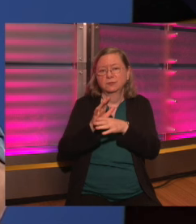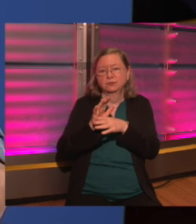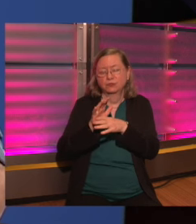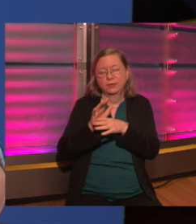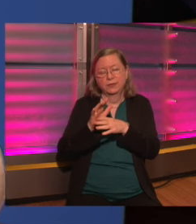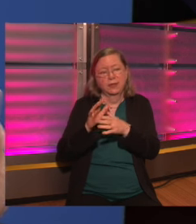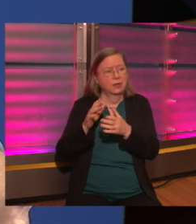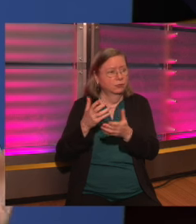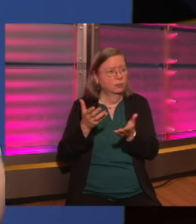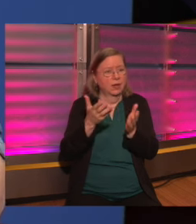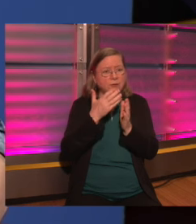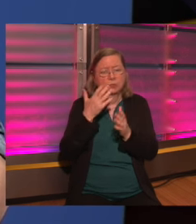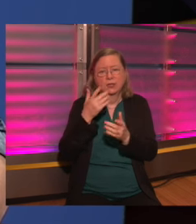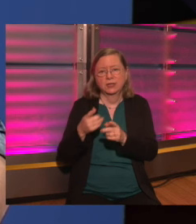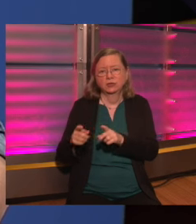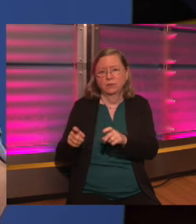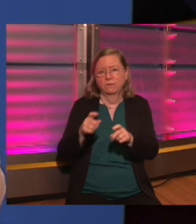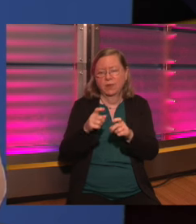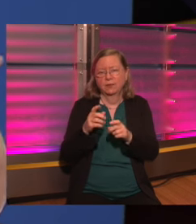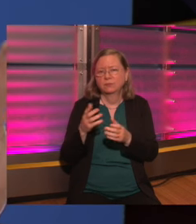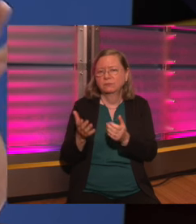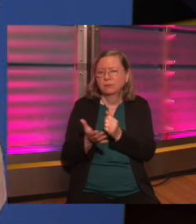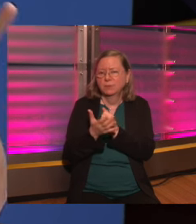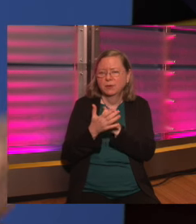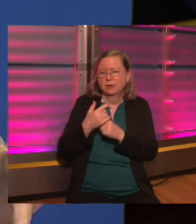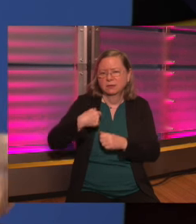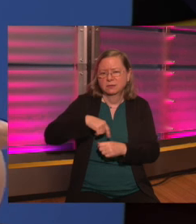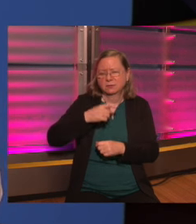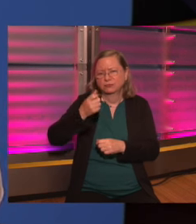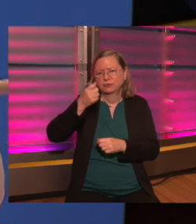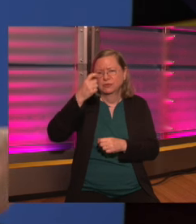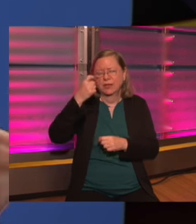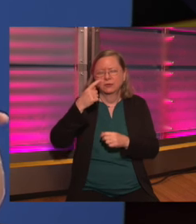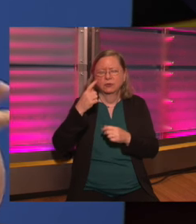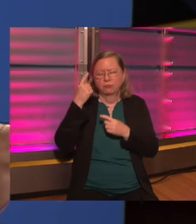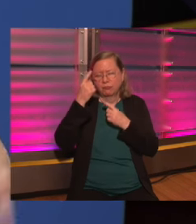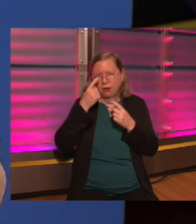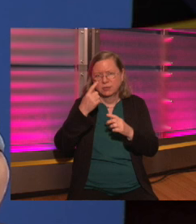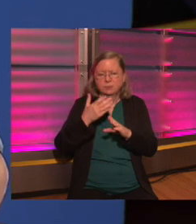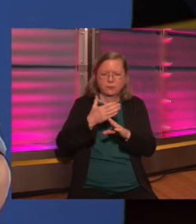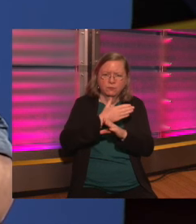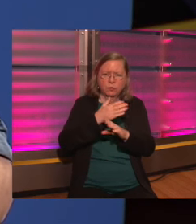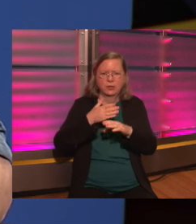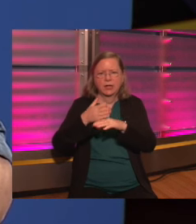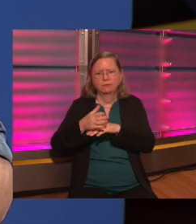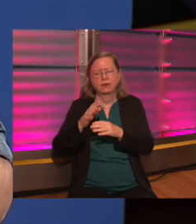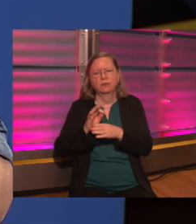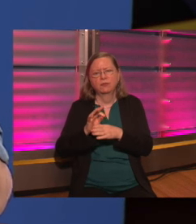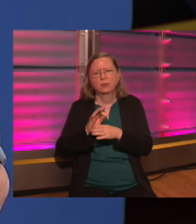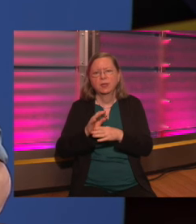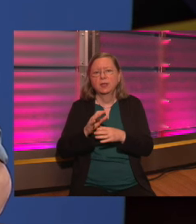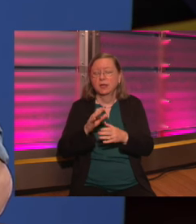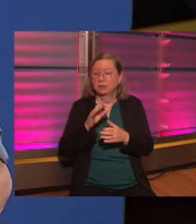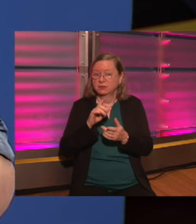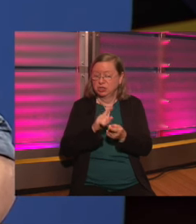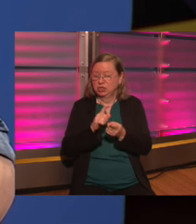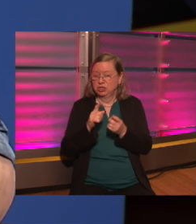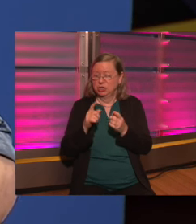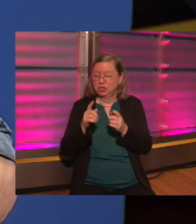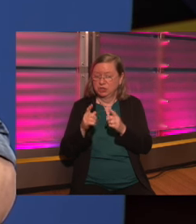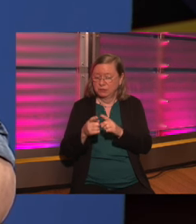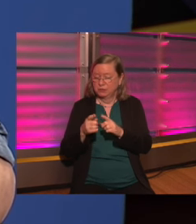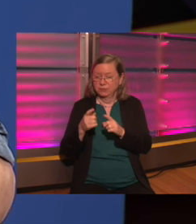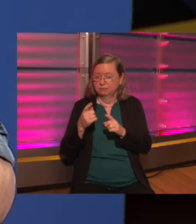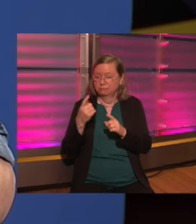a survey understanding what your thoughts were kind of before and after the film, and has there been a shift as a result of this film